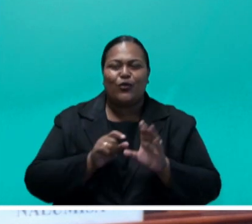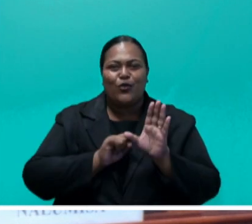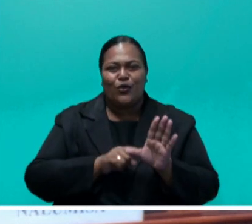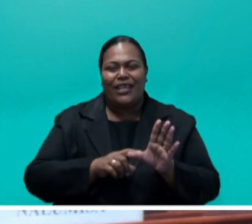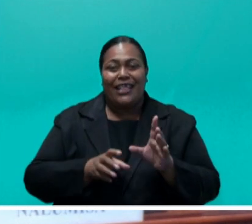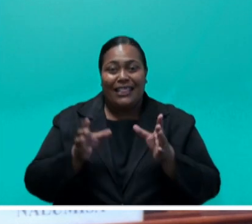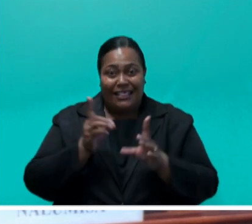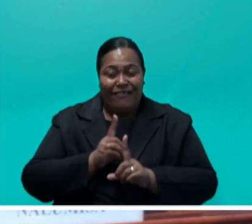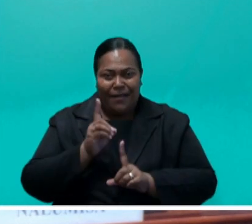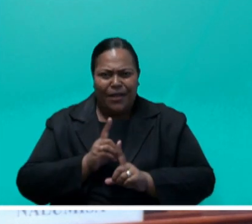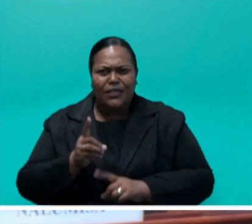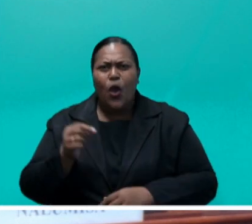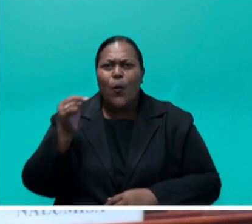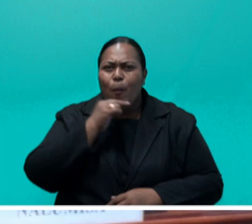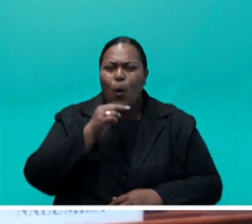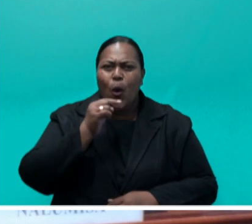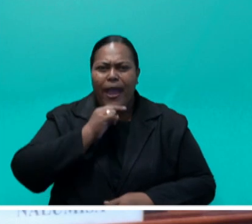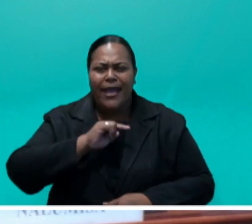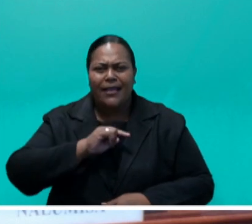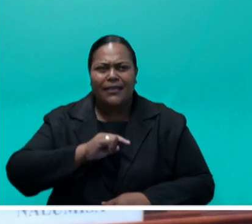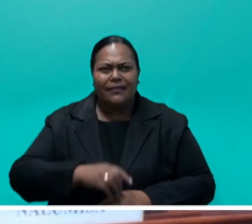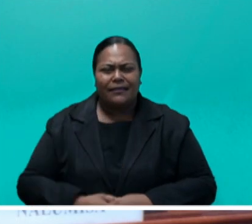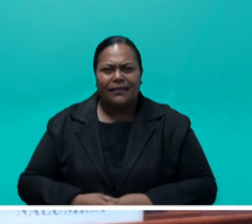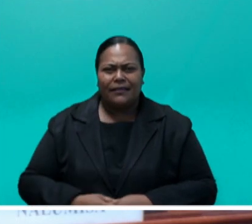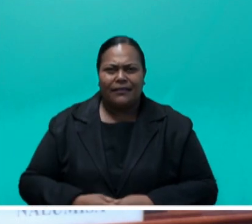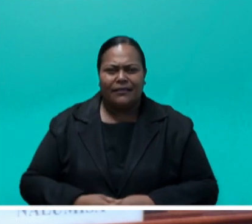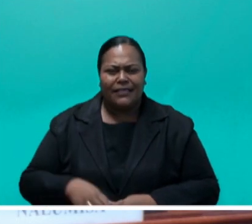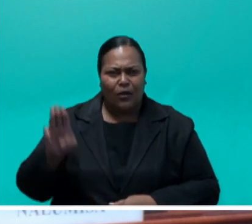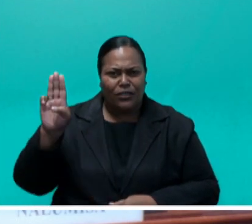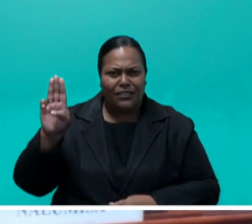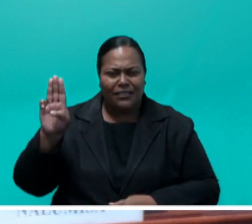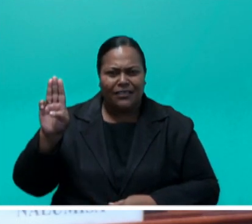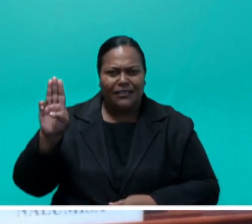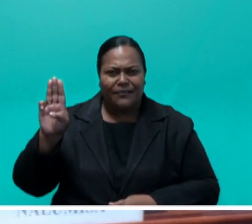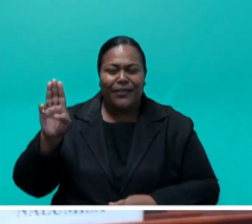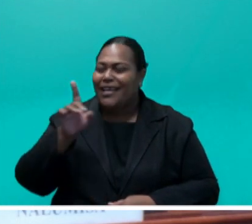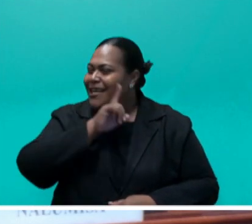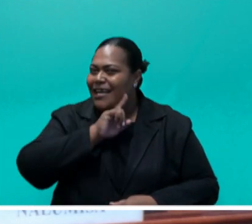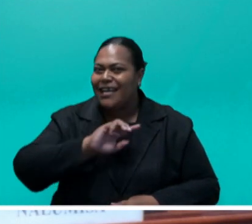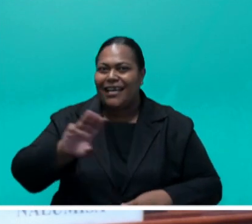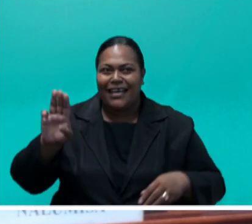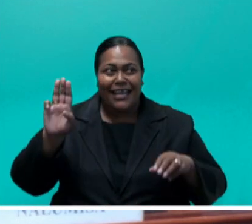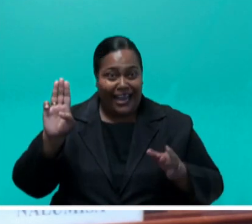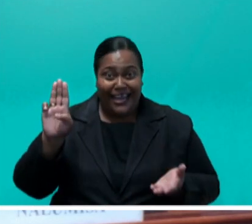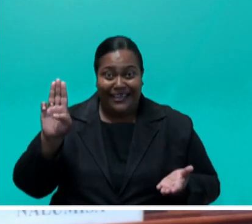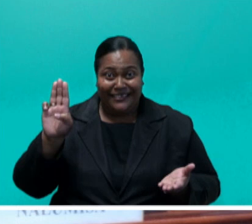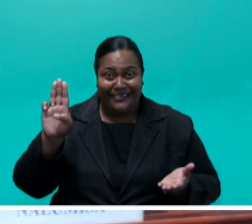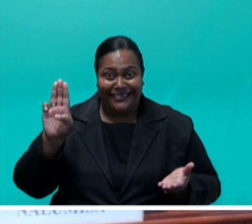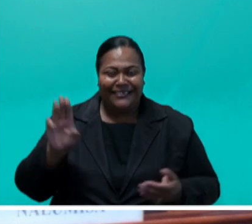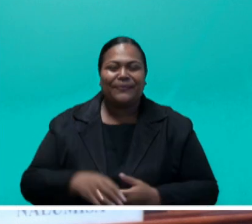Boy Scouts and Girl Guides, Honourable Speaker, in alignment with our commitment to youth